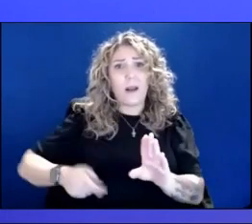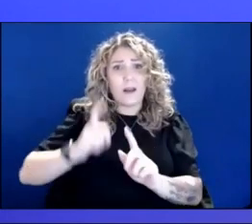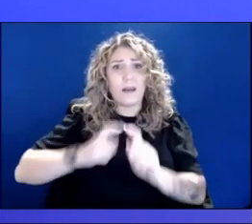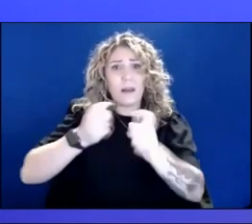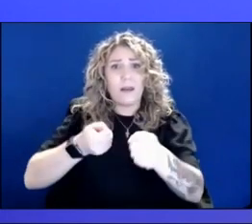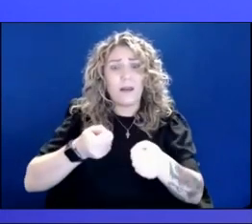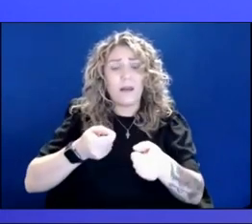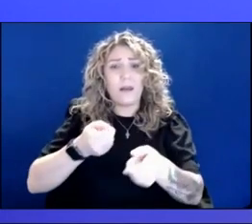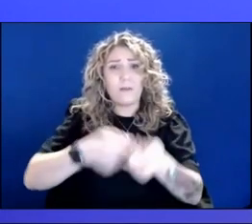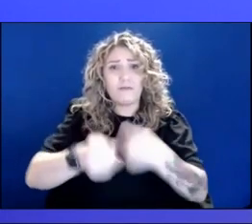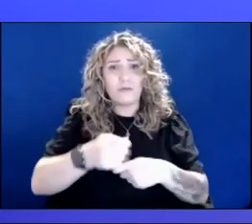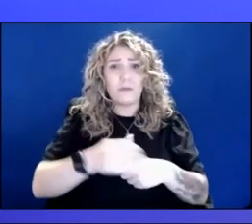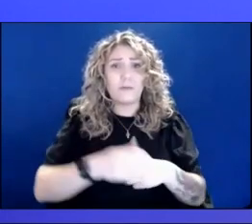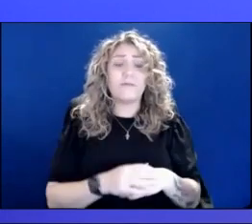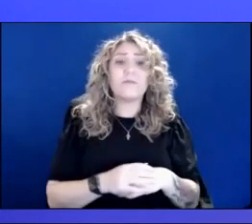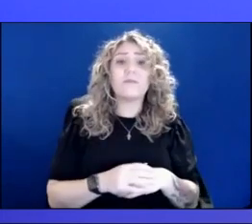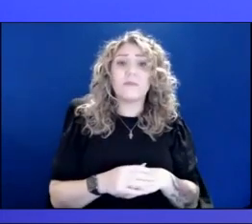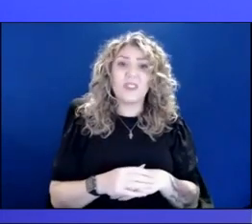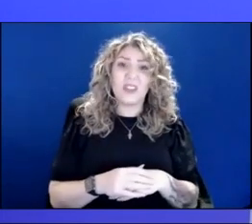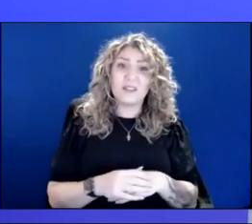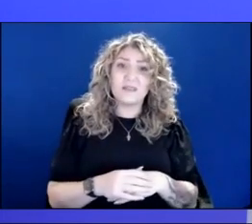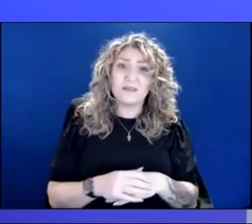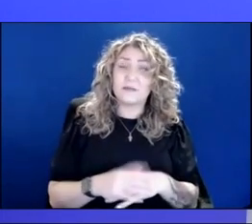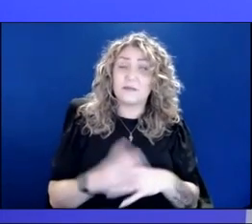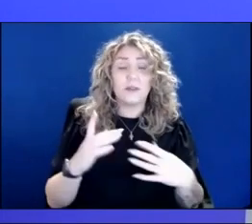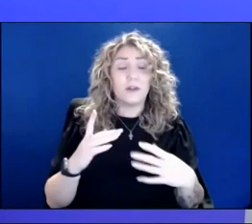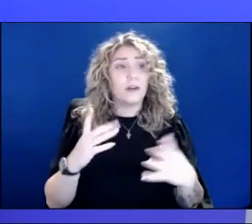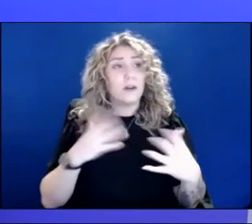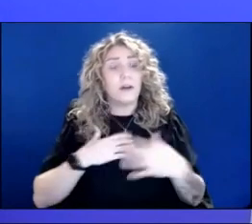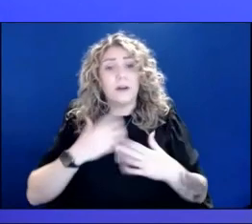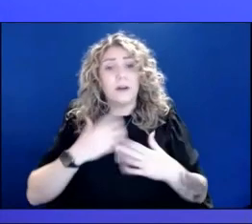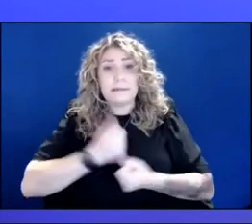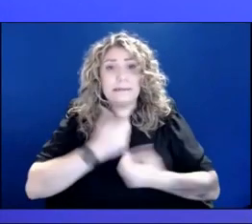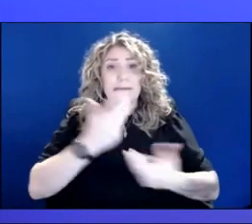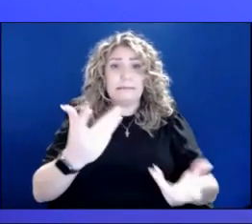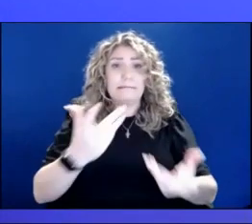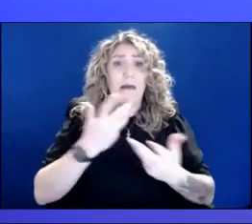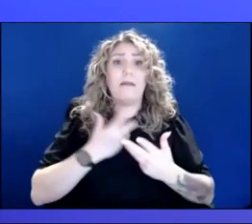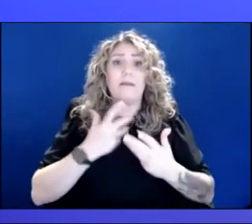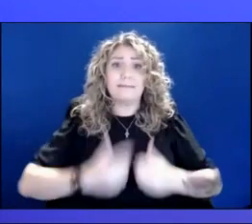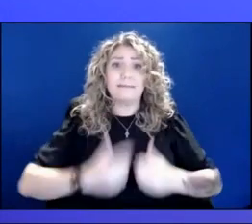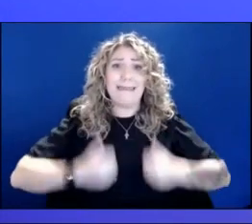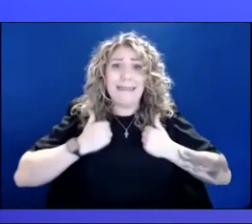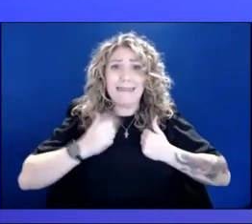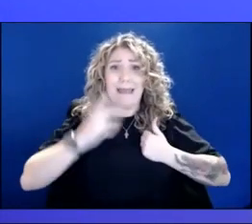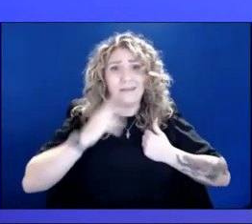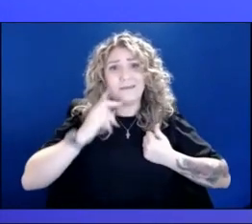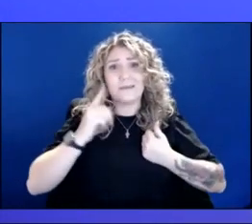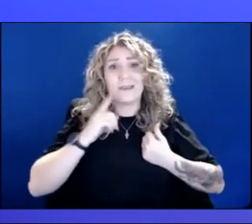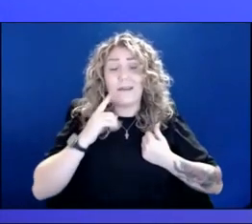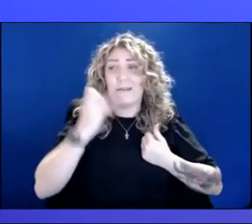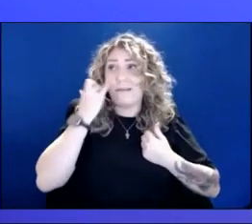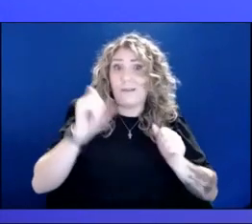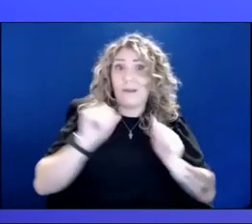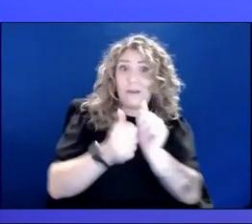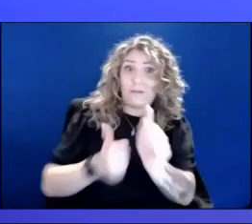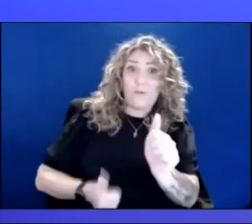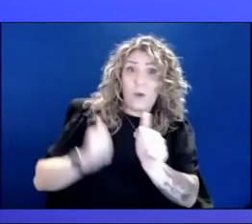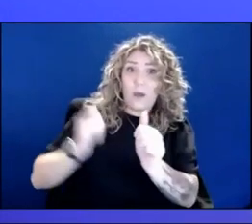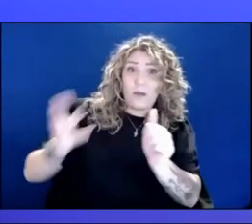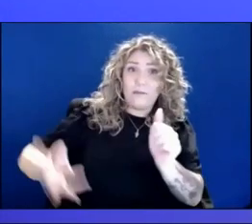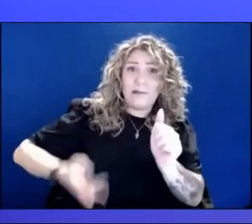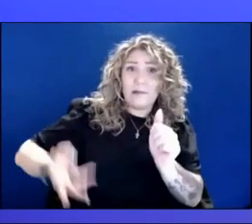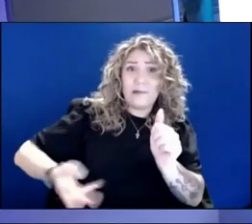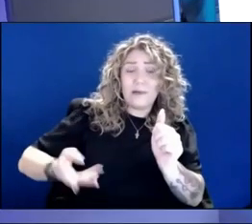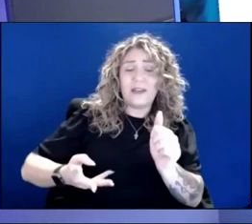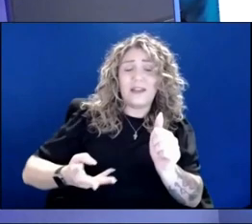rough lifestyle for them. If we can avoid patients going on to dialysis, it saves them a ton of suffering and pain. Yeah, the quality of